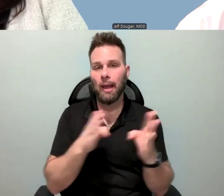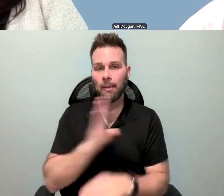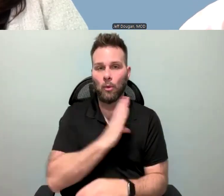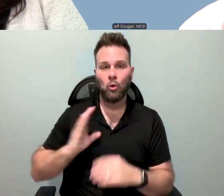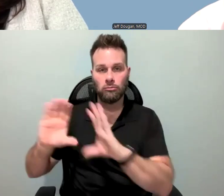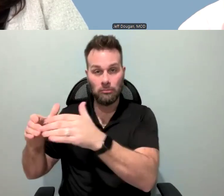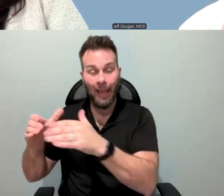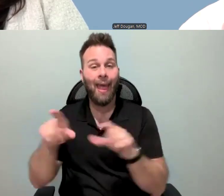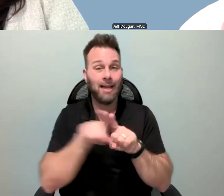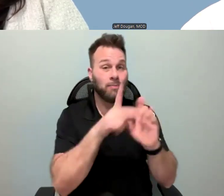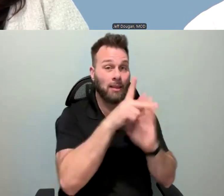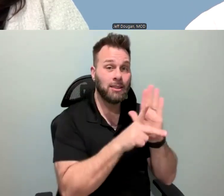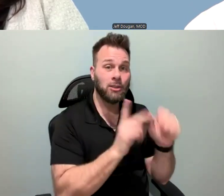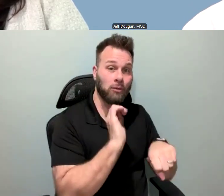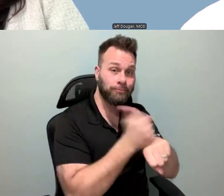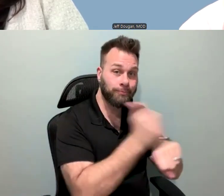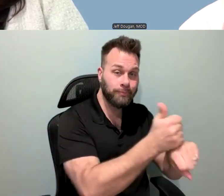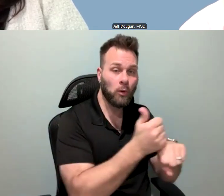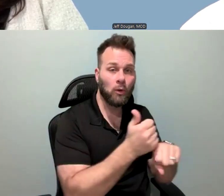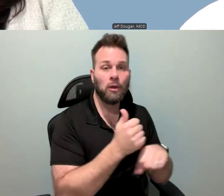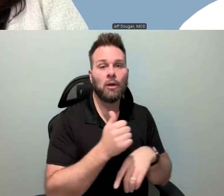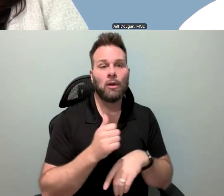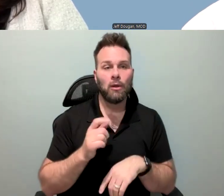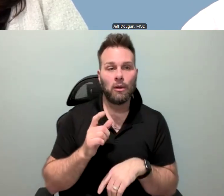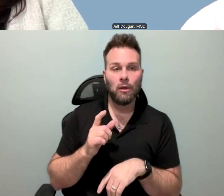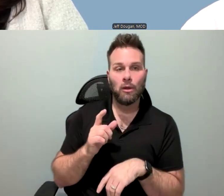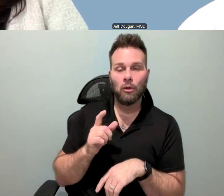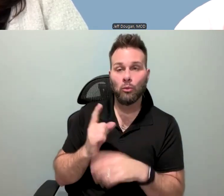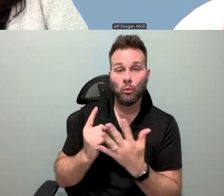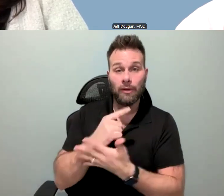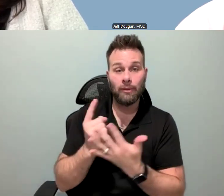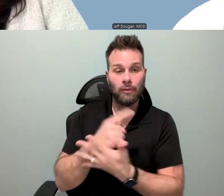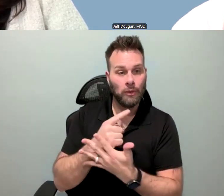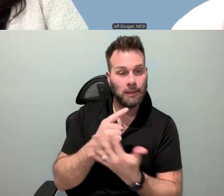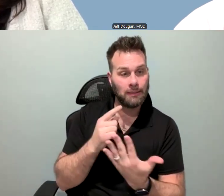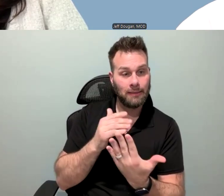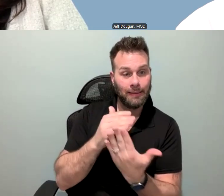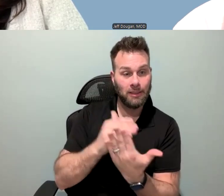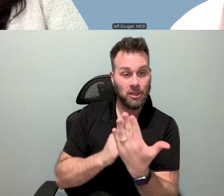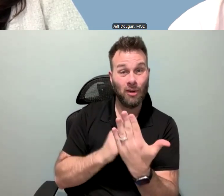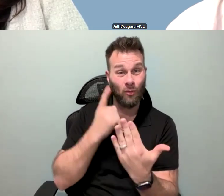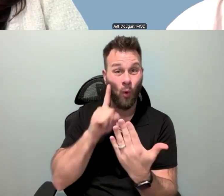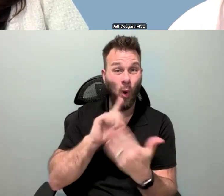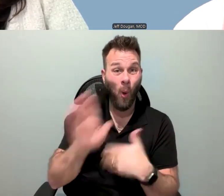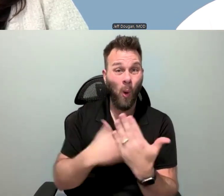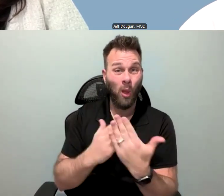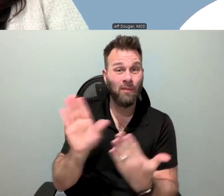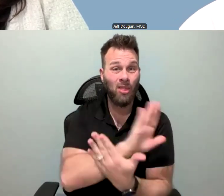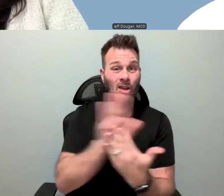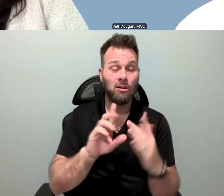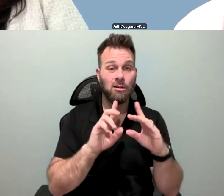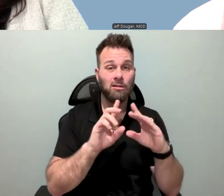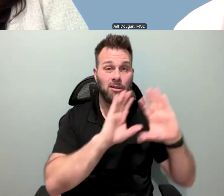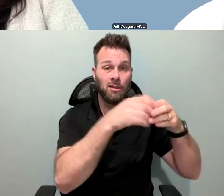being created, reviewing the agendas for all of these departments is probably one of the strongest things you can do. Is looking at the agenda, seeing if